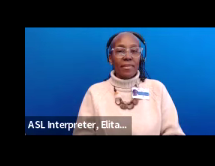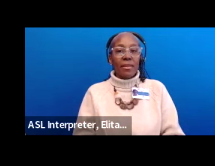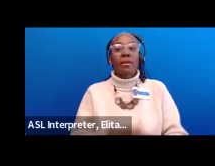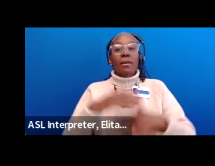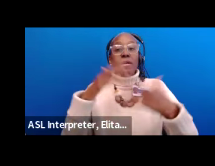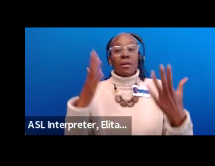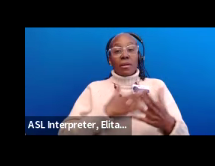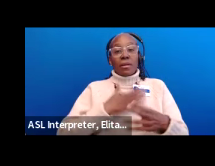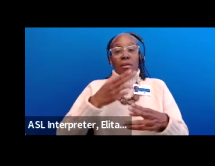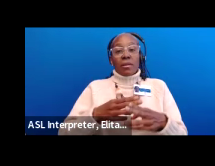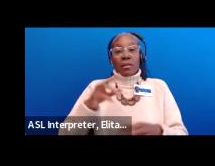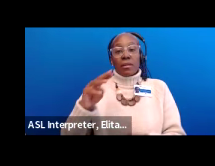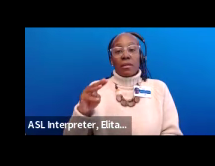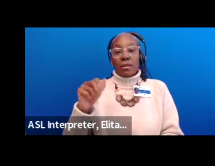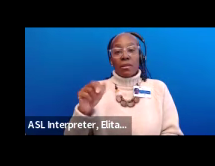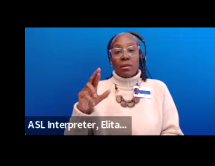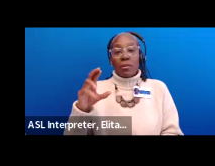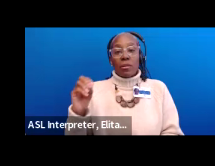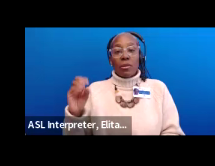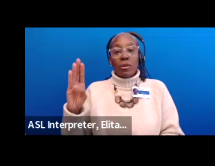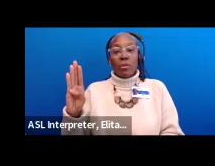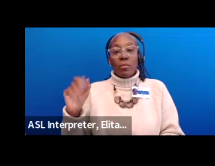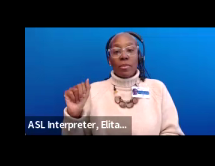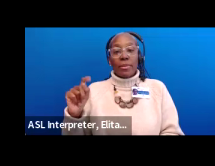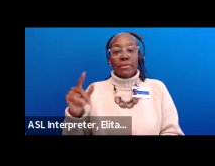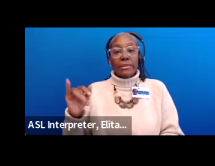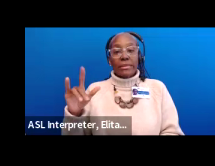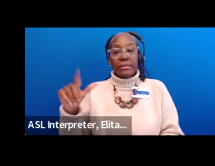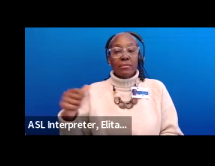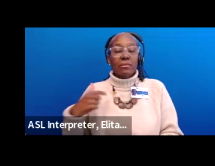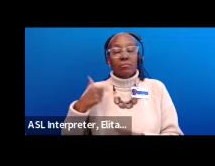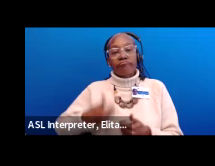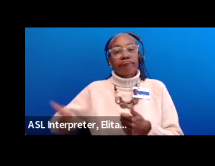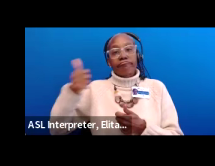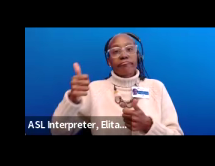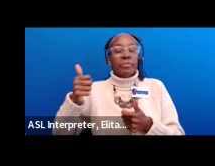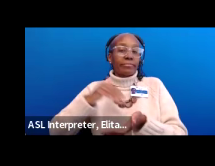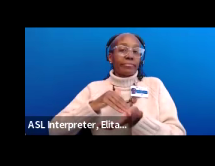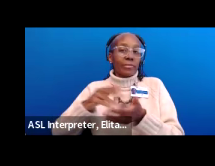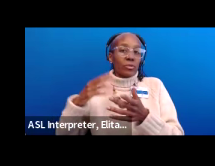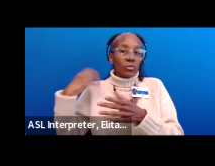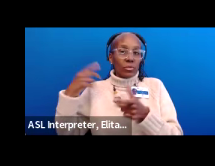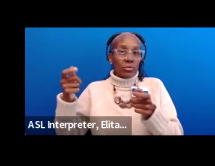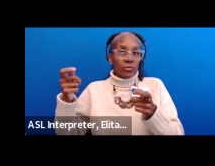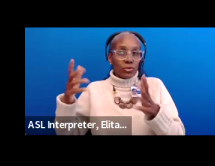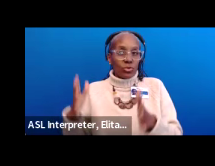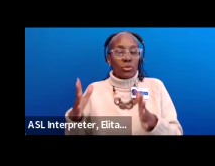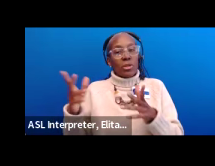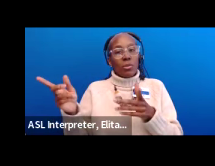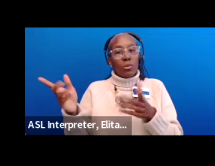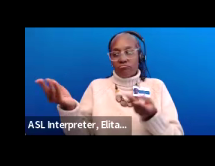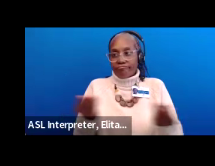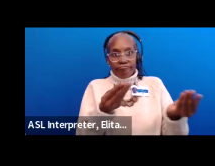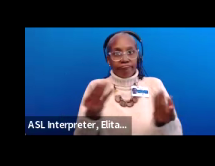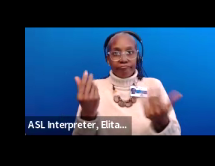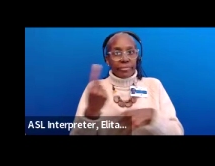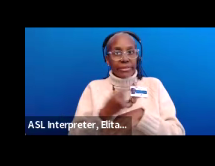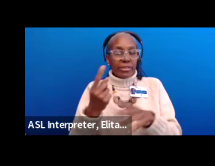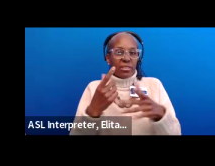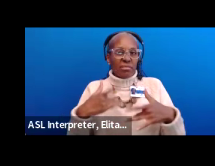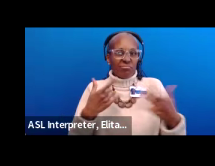So my name's Marco Baptista. I'm the Chief Scientific Officer at the Christopher and Dana Reeve Foundation. I'll be the moderator of today's event.